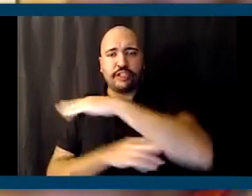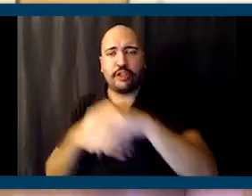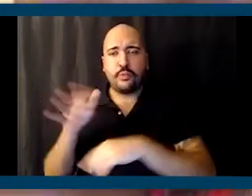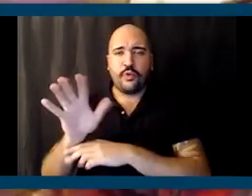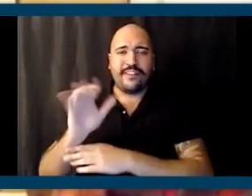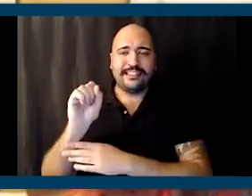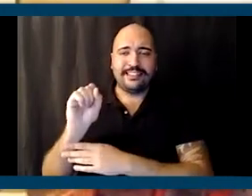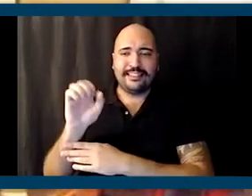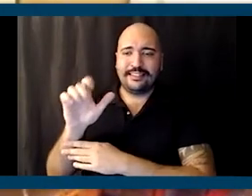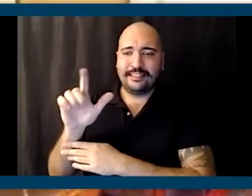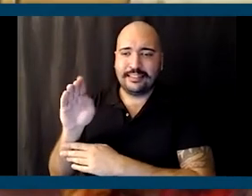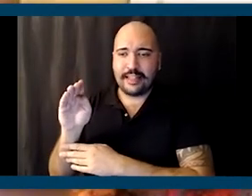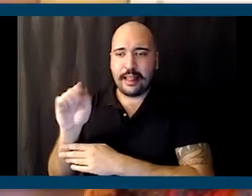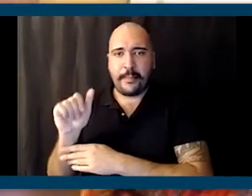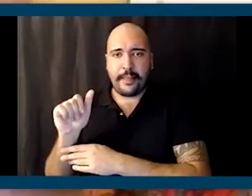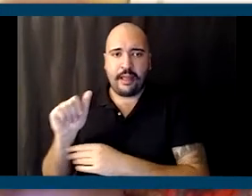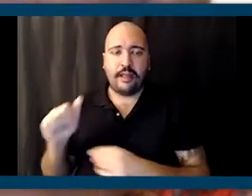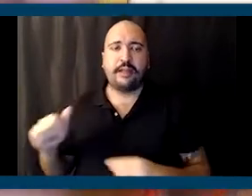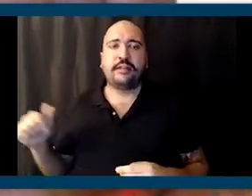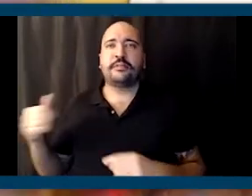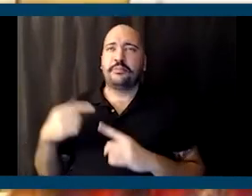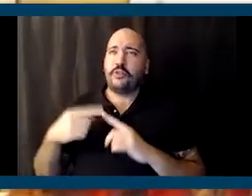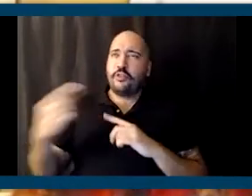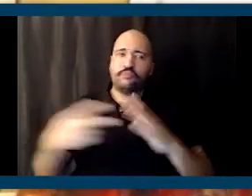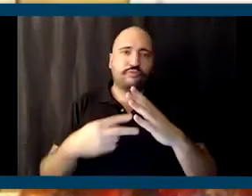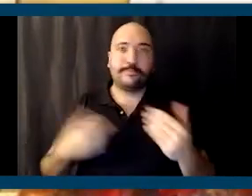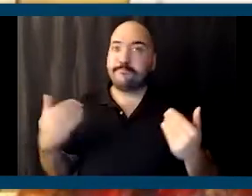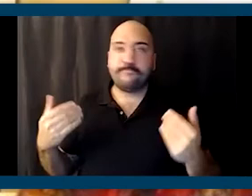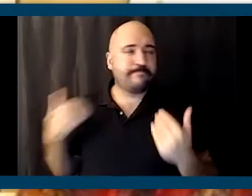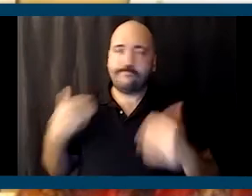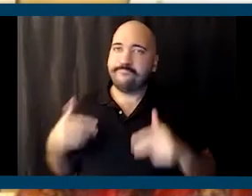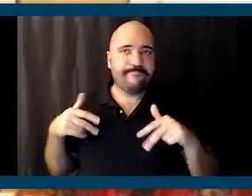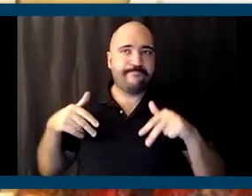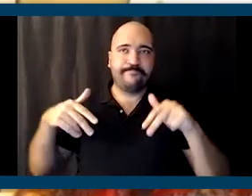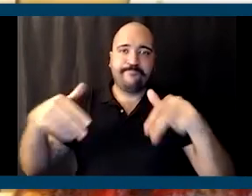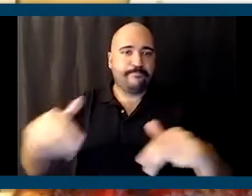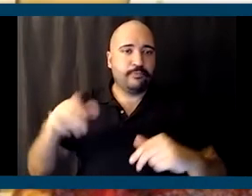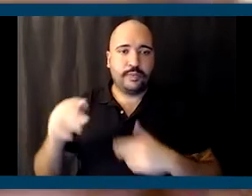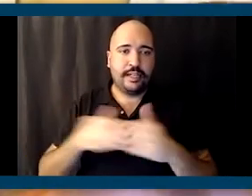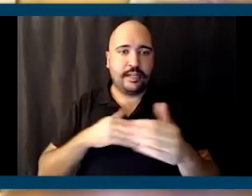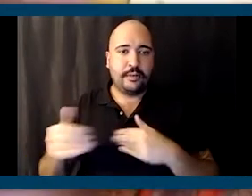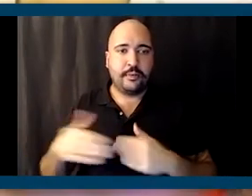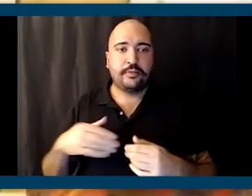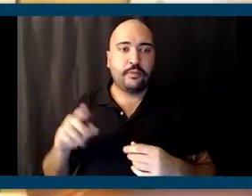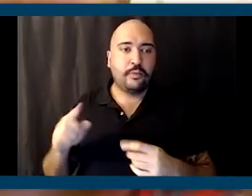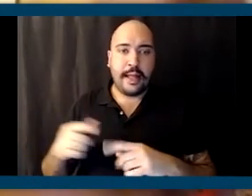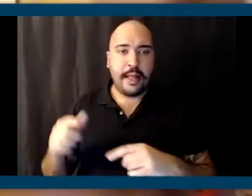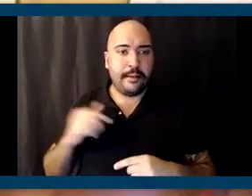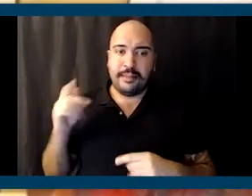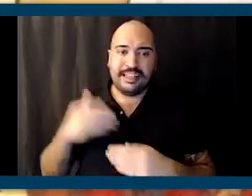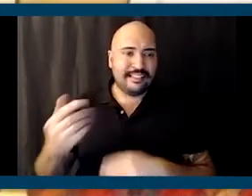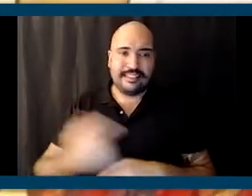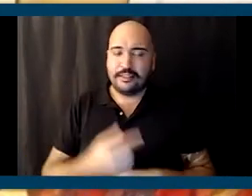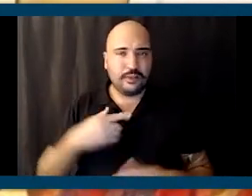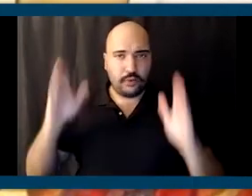And I remembered that they didn't know what was on the other side of the bridge, but they took it anyway because that's what you're supposed to do. And so when I came back the next day, I said, it's a